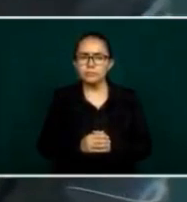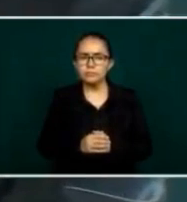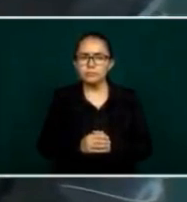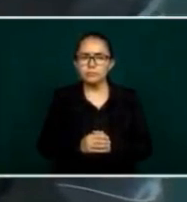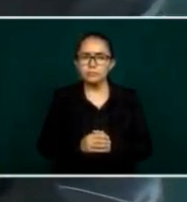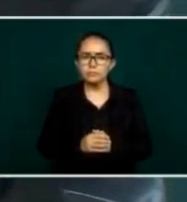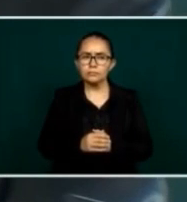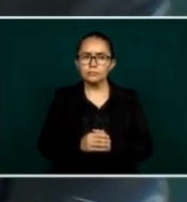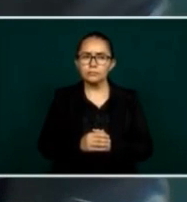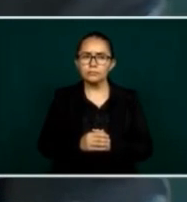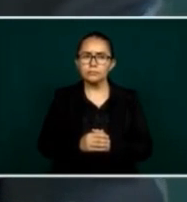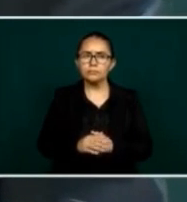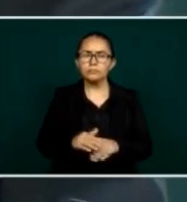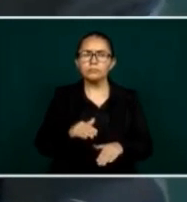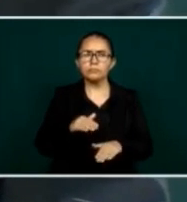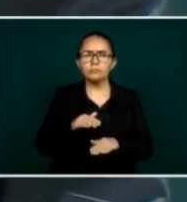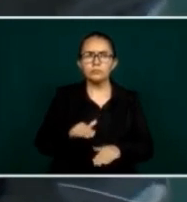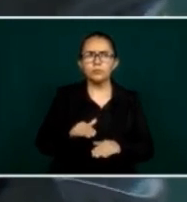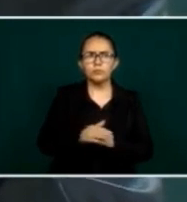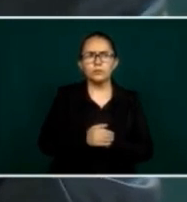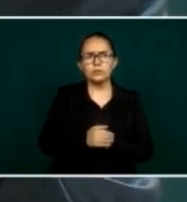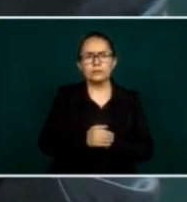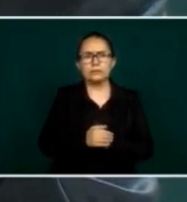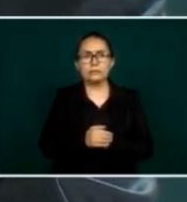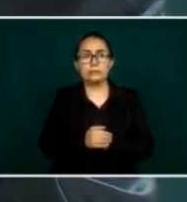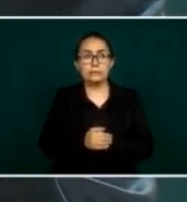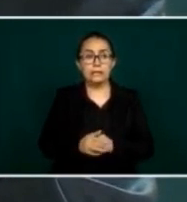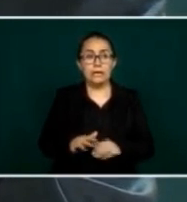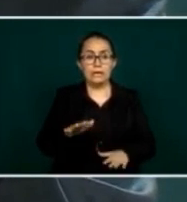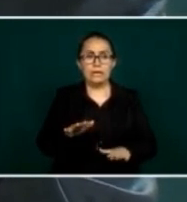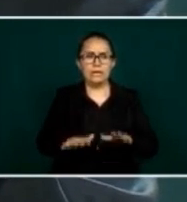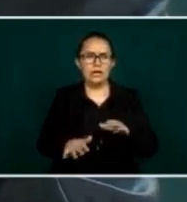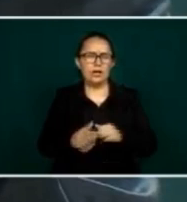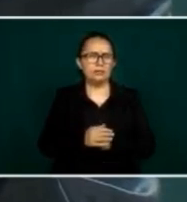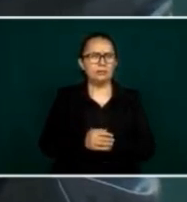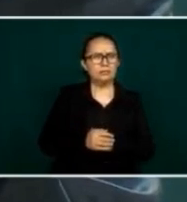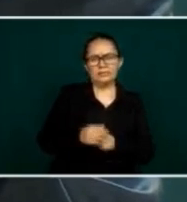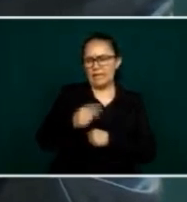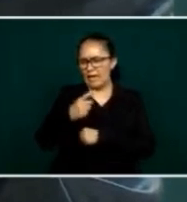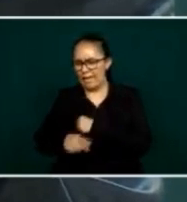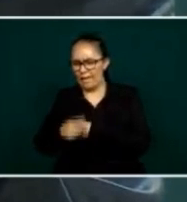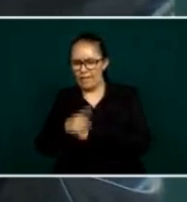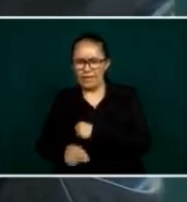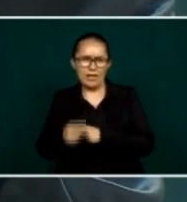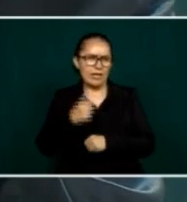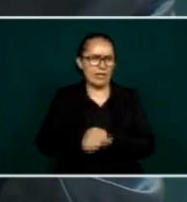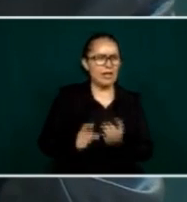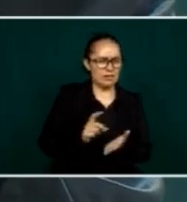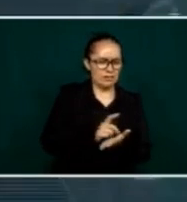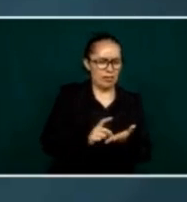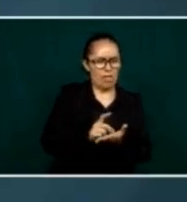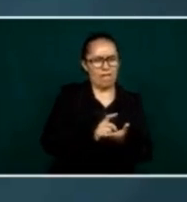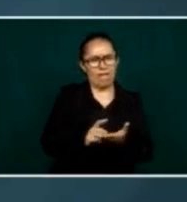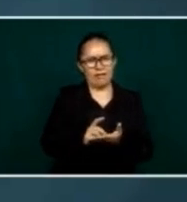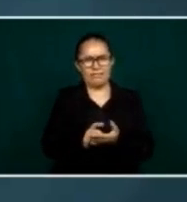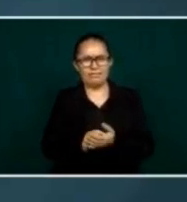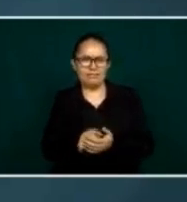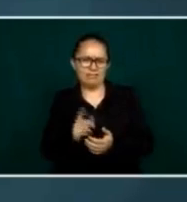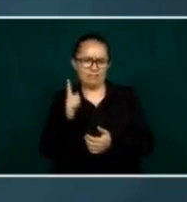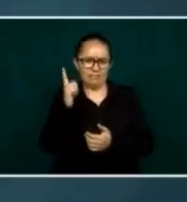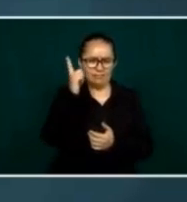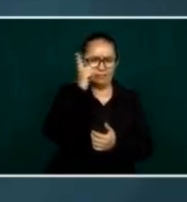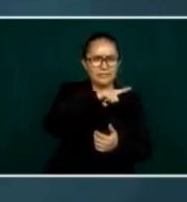did they tell us regarding what was drugs were causing the youth.